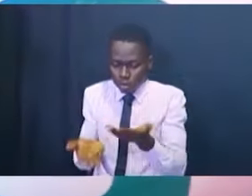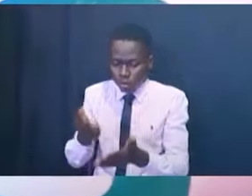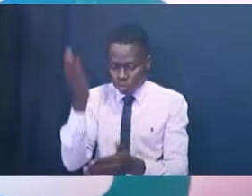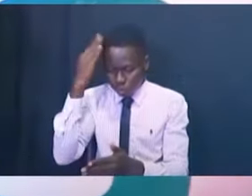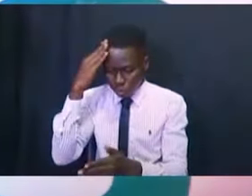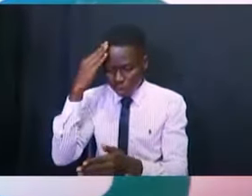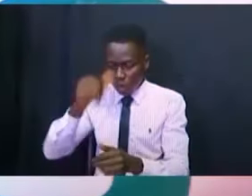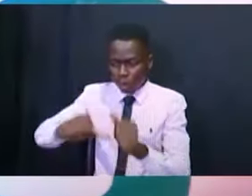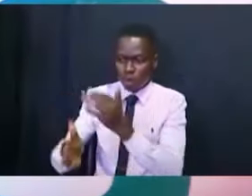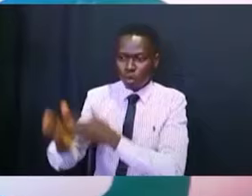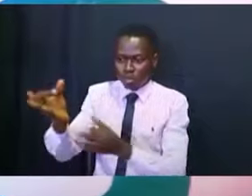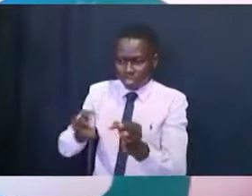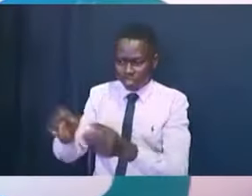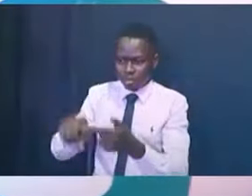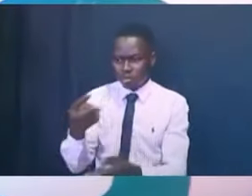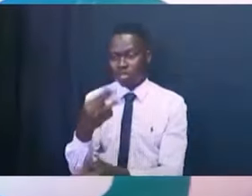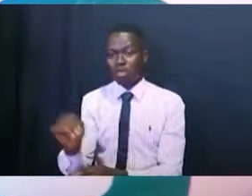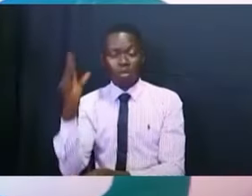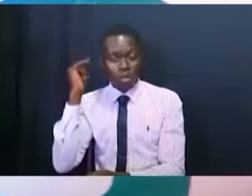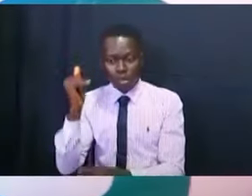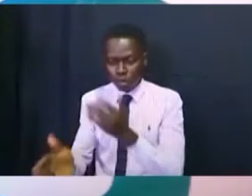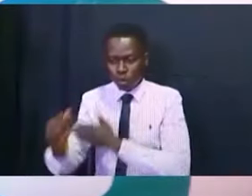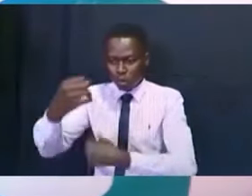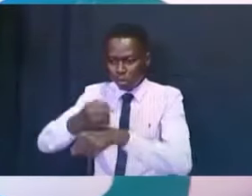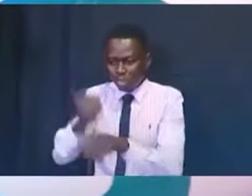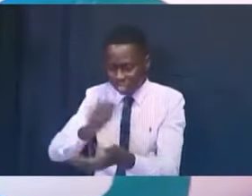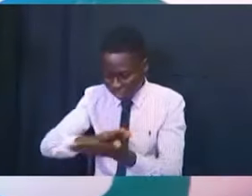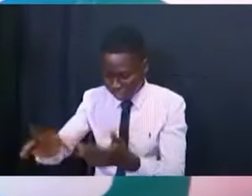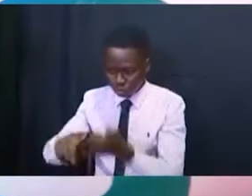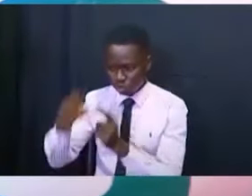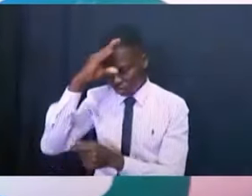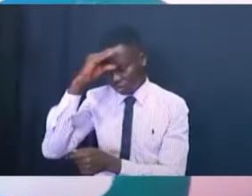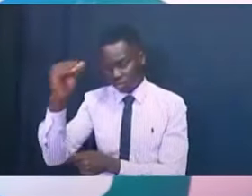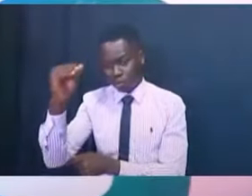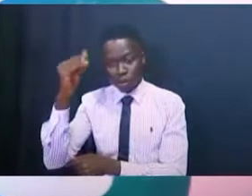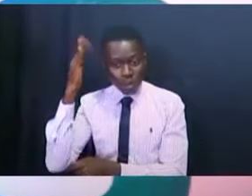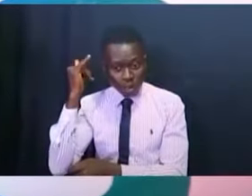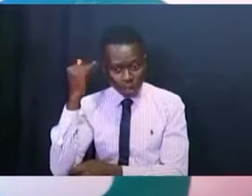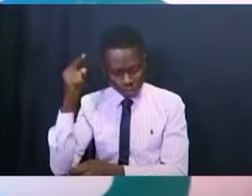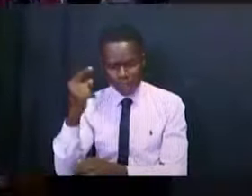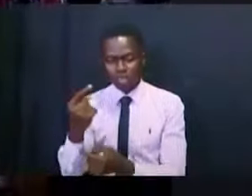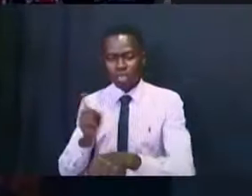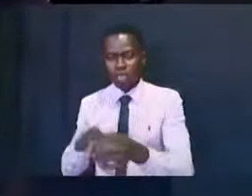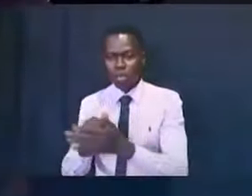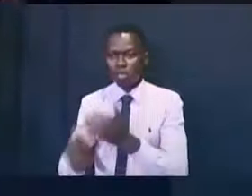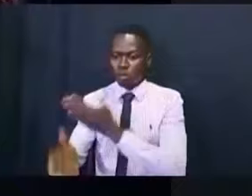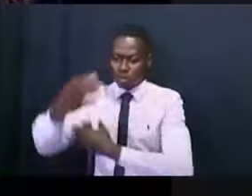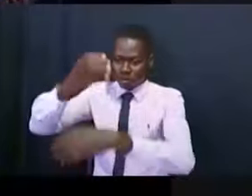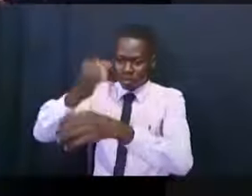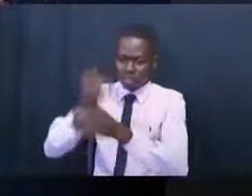is plain to them, because God has made it plain to them. For since the creation of the world,